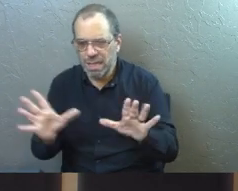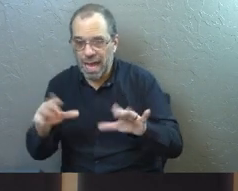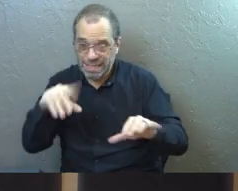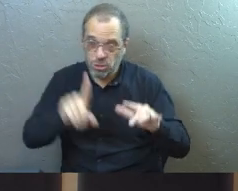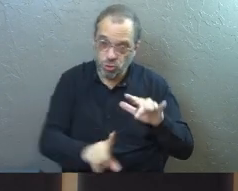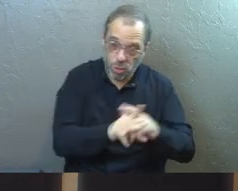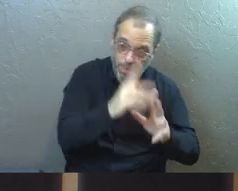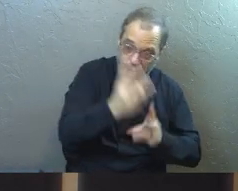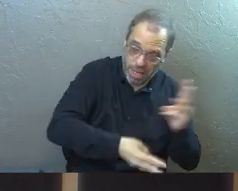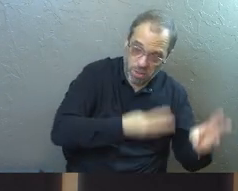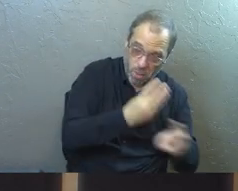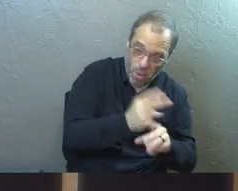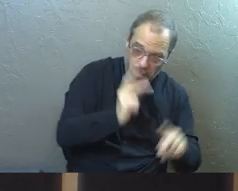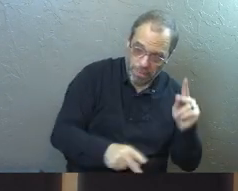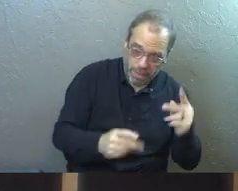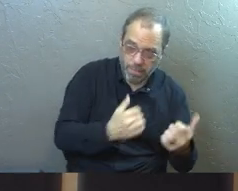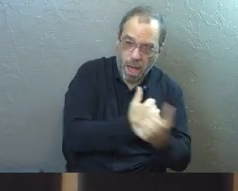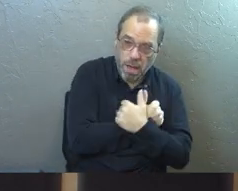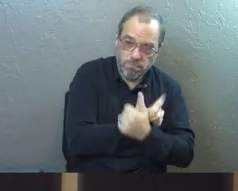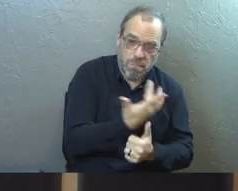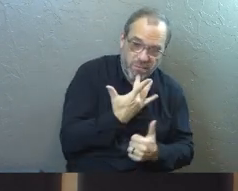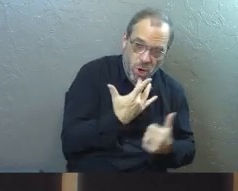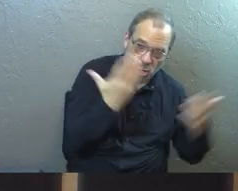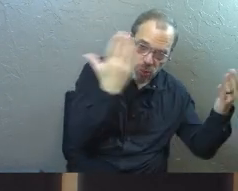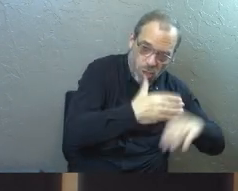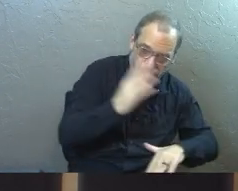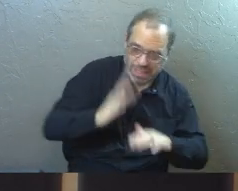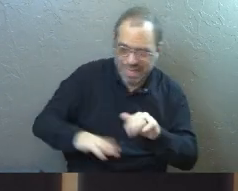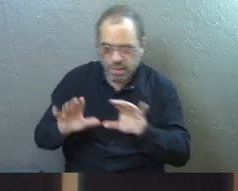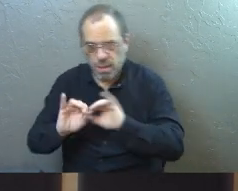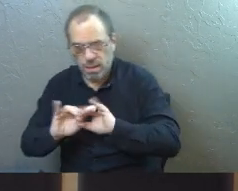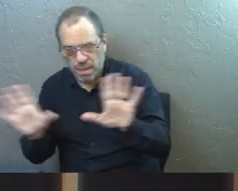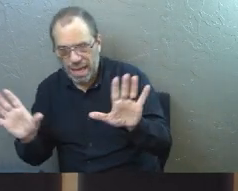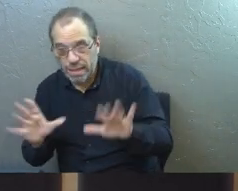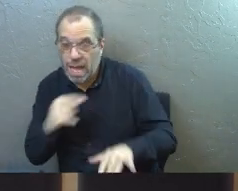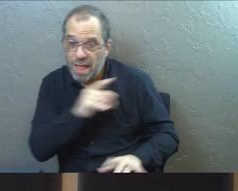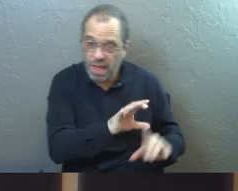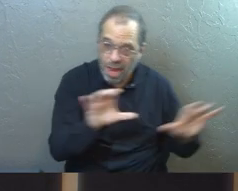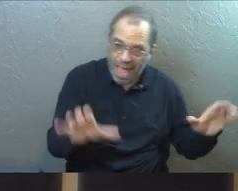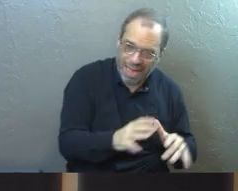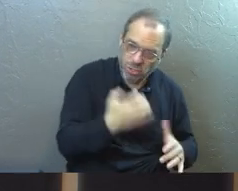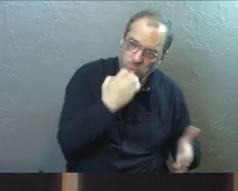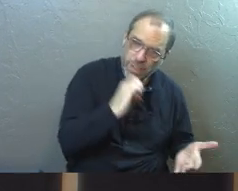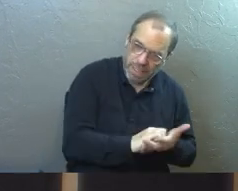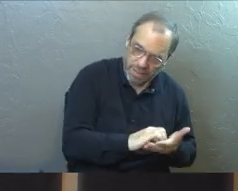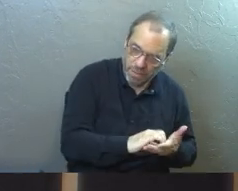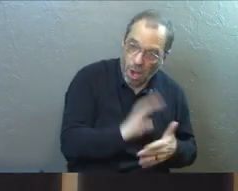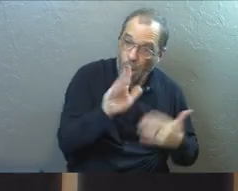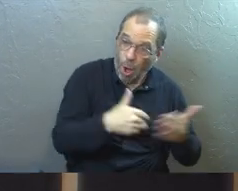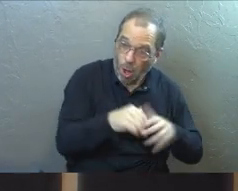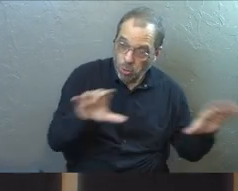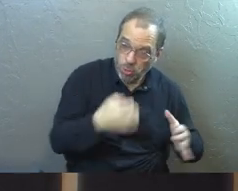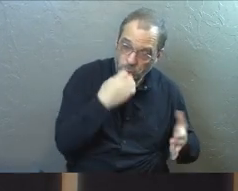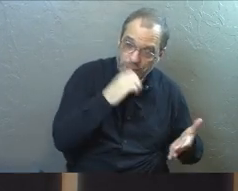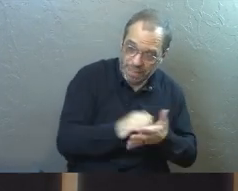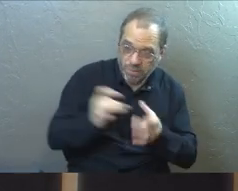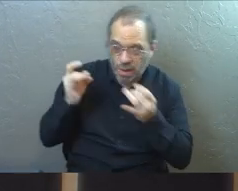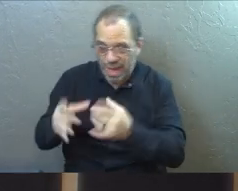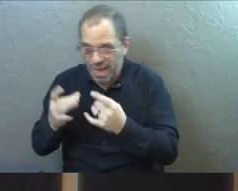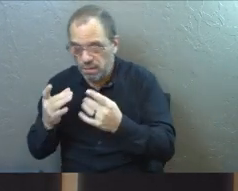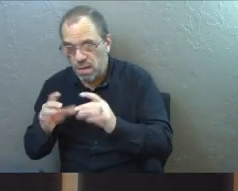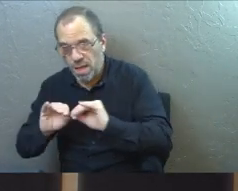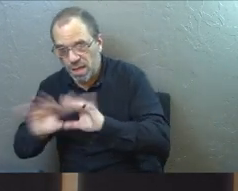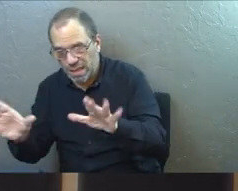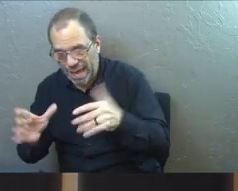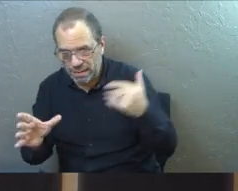into the world, but people loved the darkness more than the light for their actions were evil. All who do evil hate the light